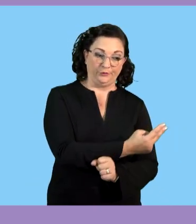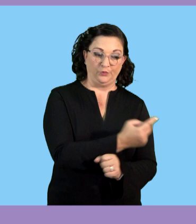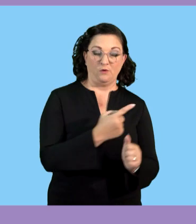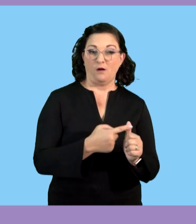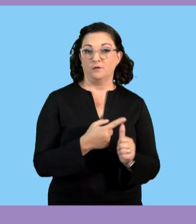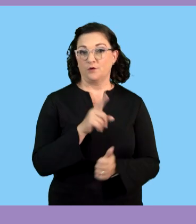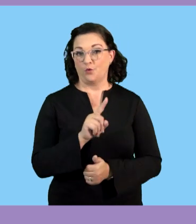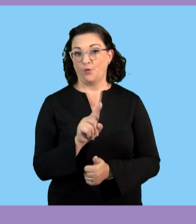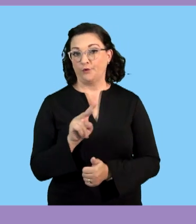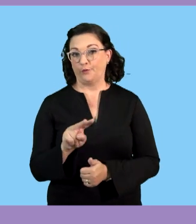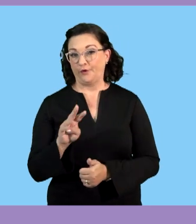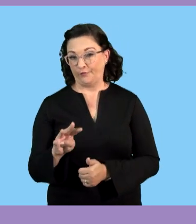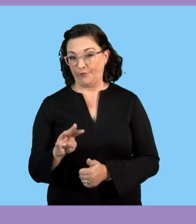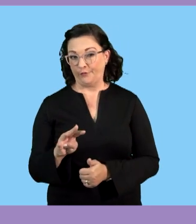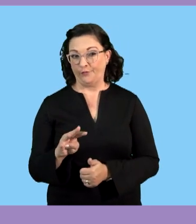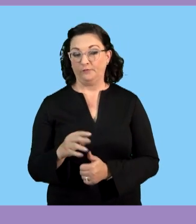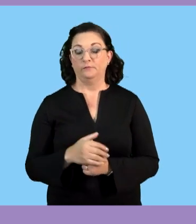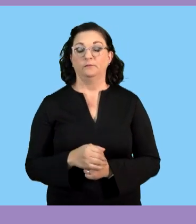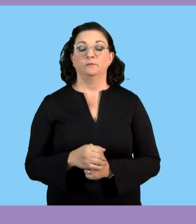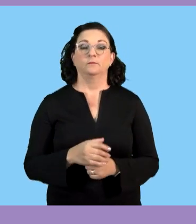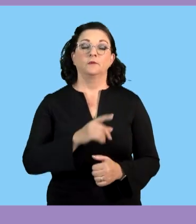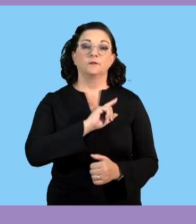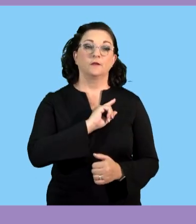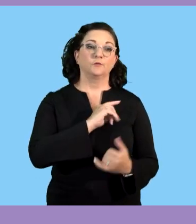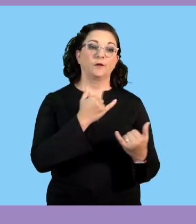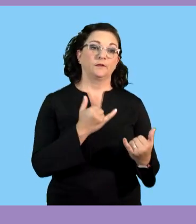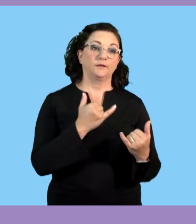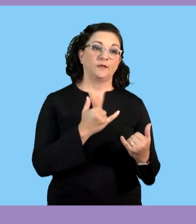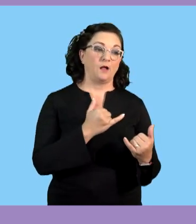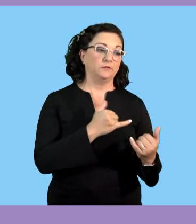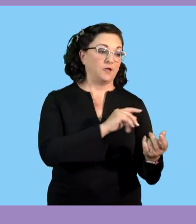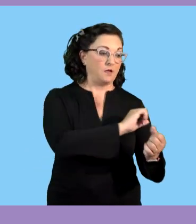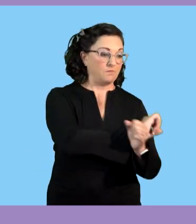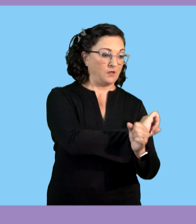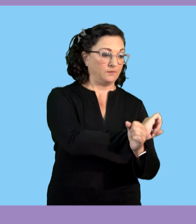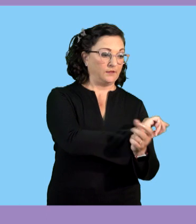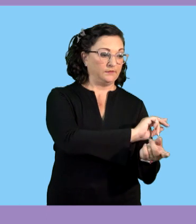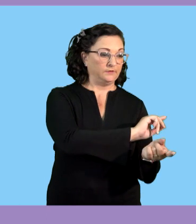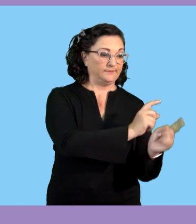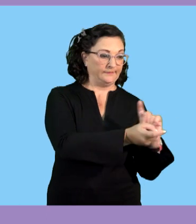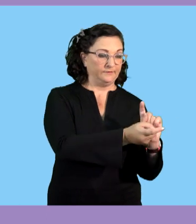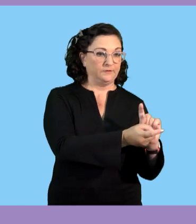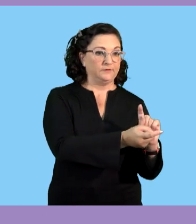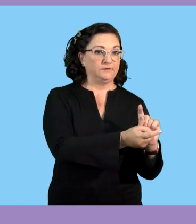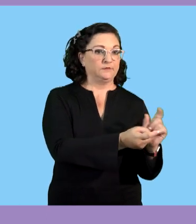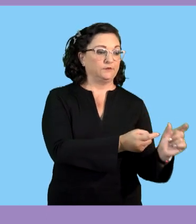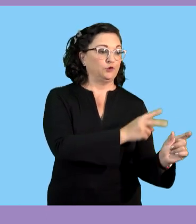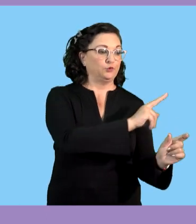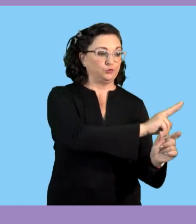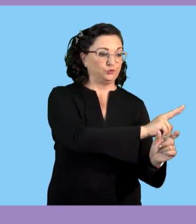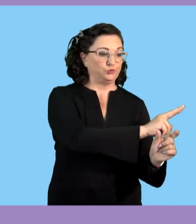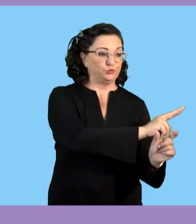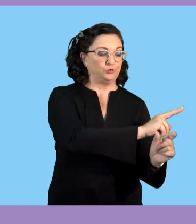to 24. What is that number? For us to find that number, we are going to use the multiplicative inverse. That is us now multiplying the